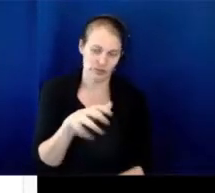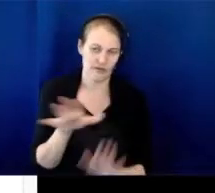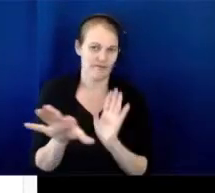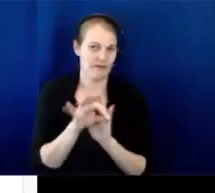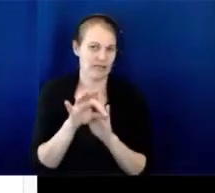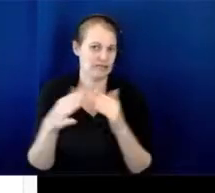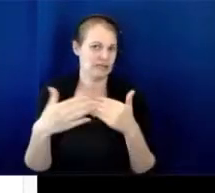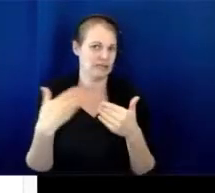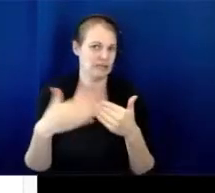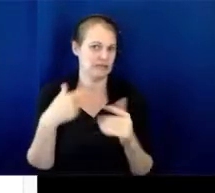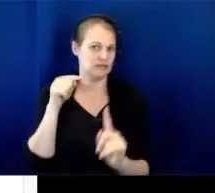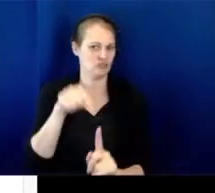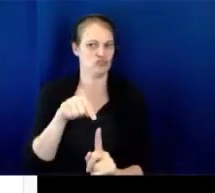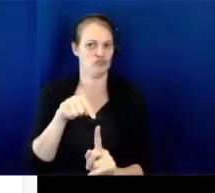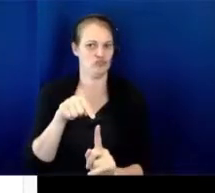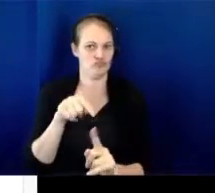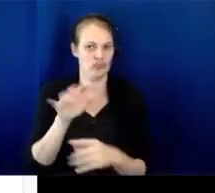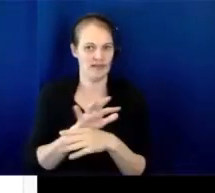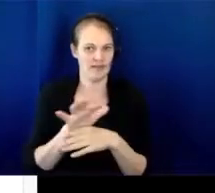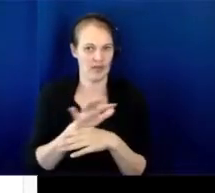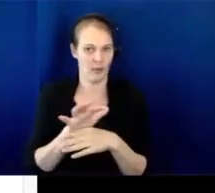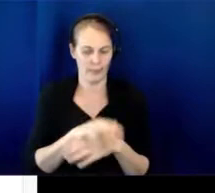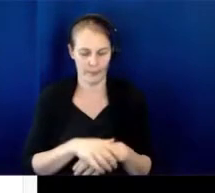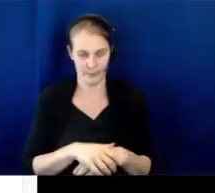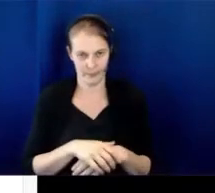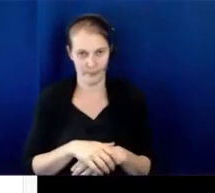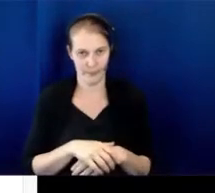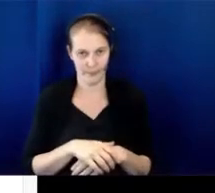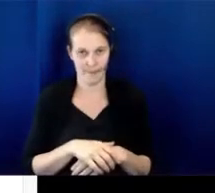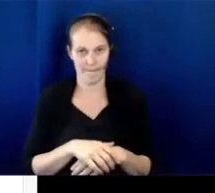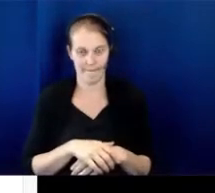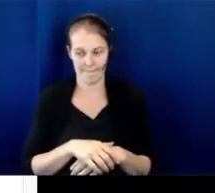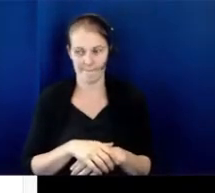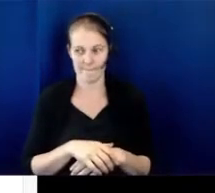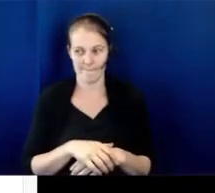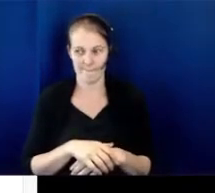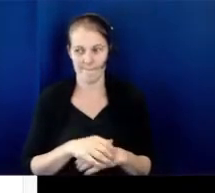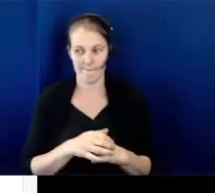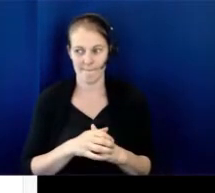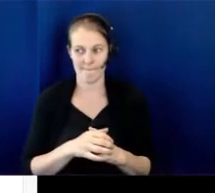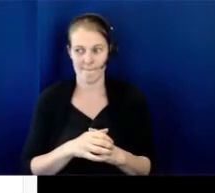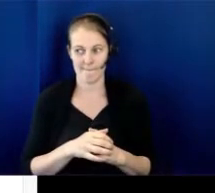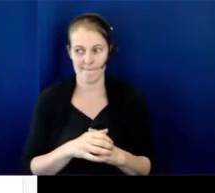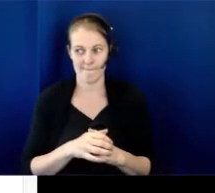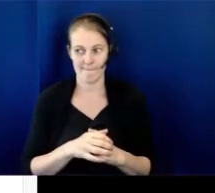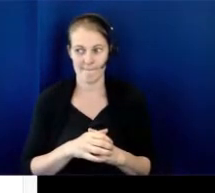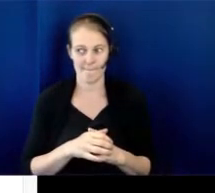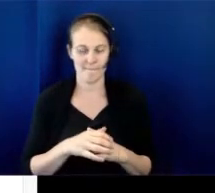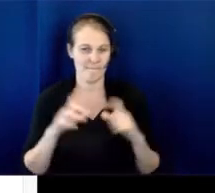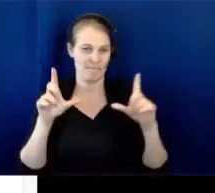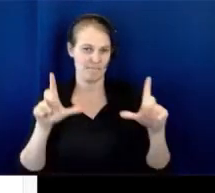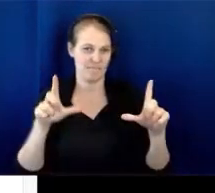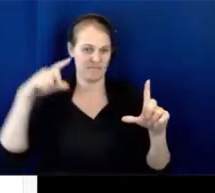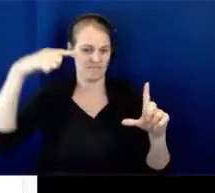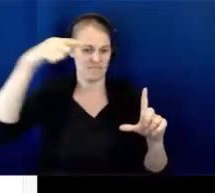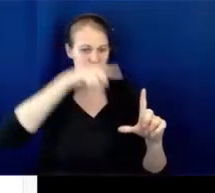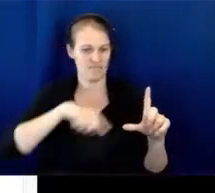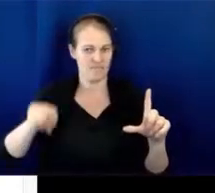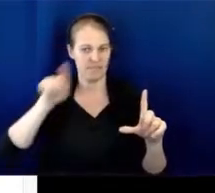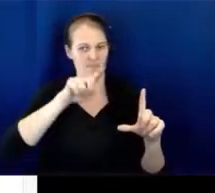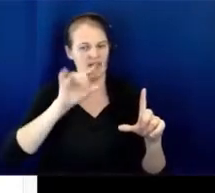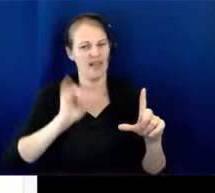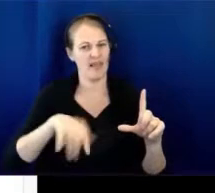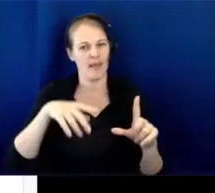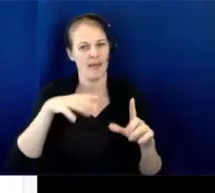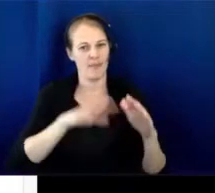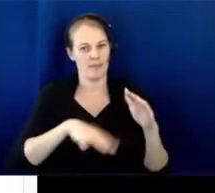just really handy and very valuable to your students. So this is the basic Panopto